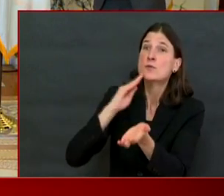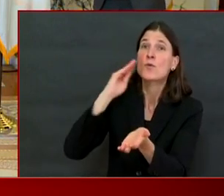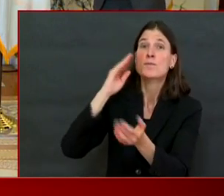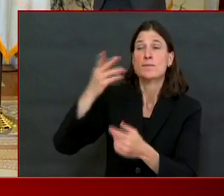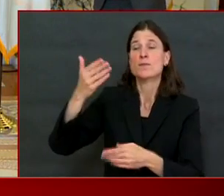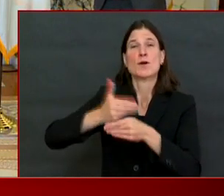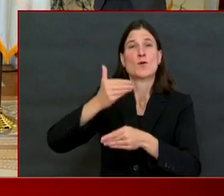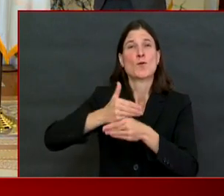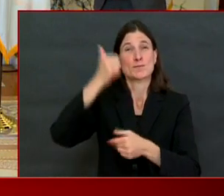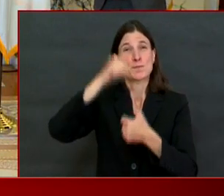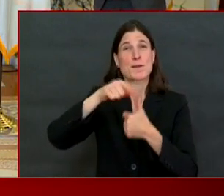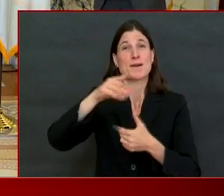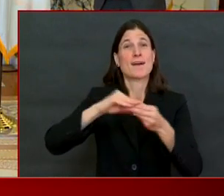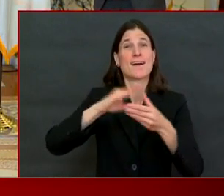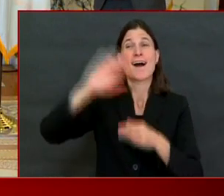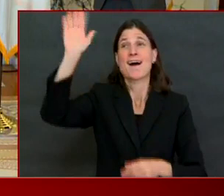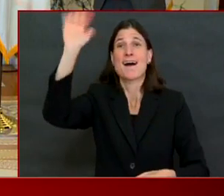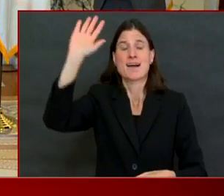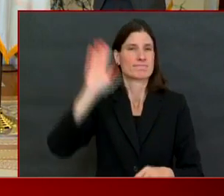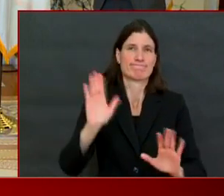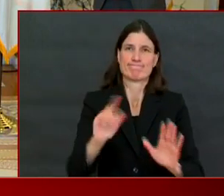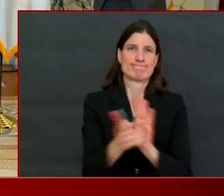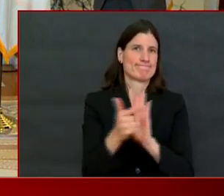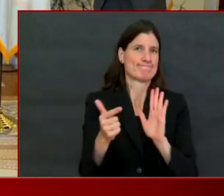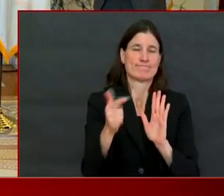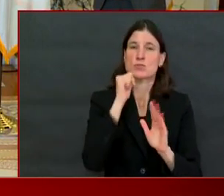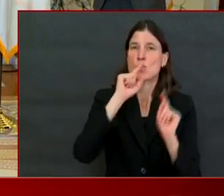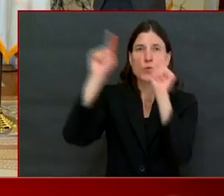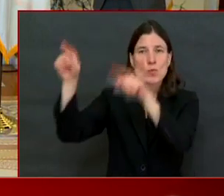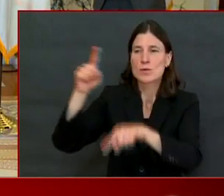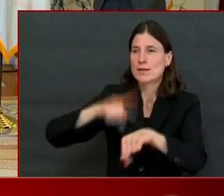living settings have been challenging